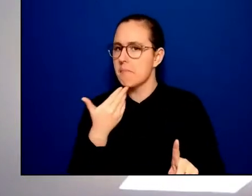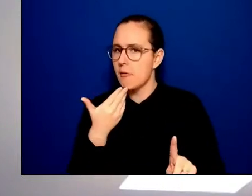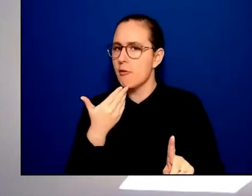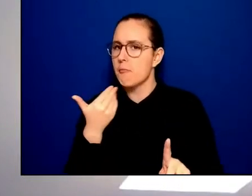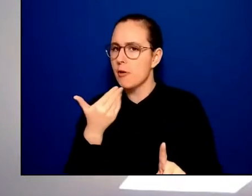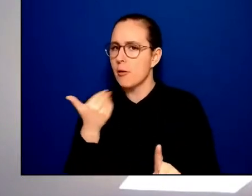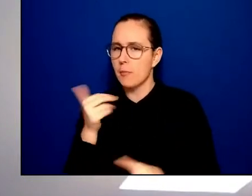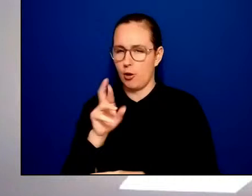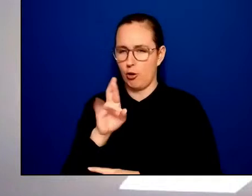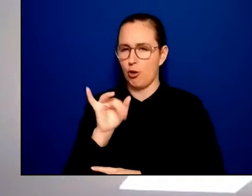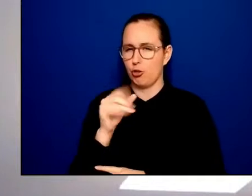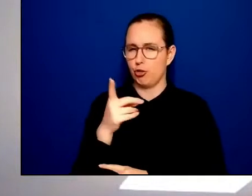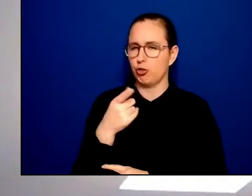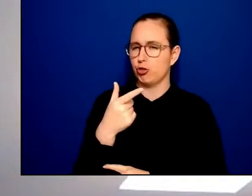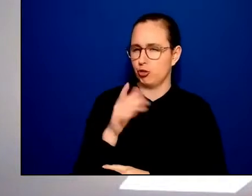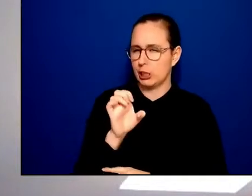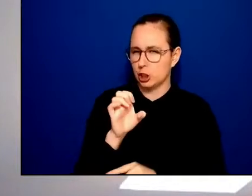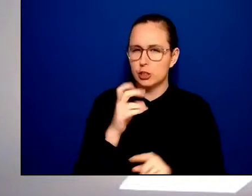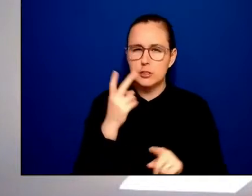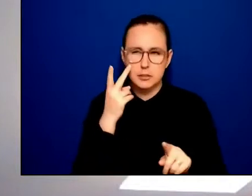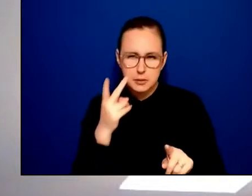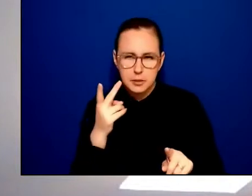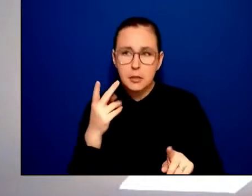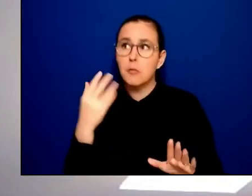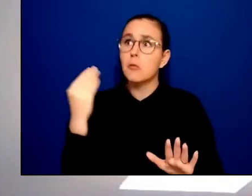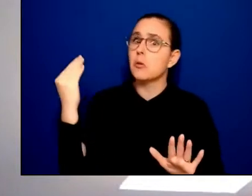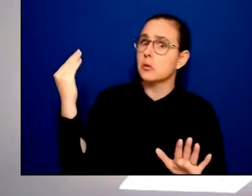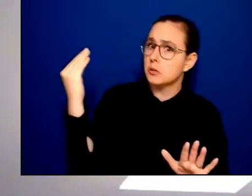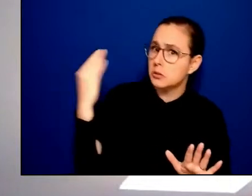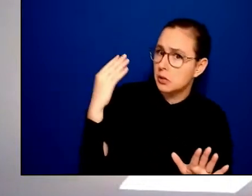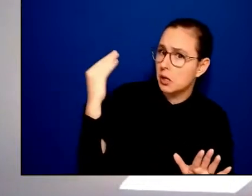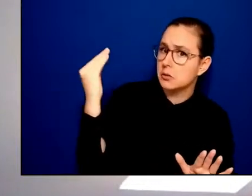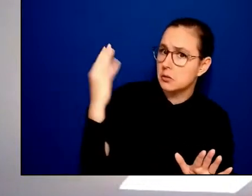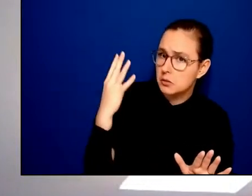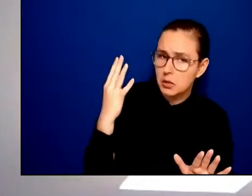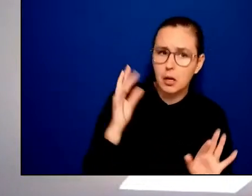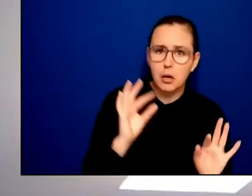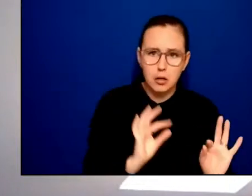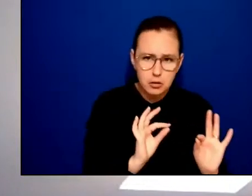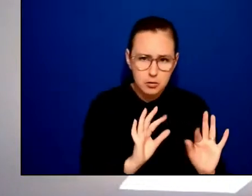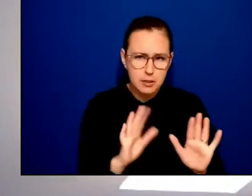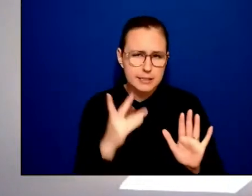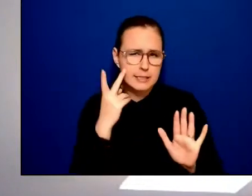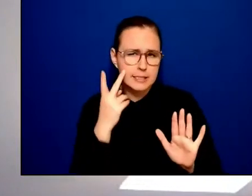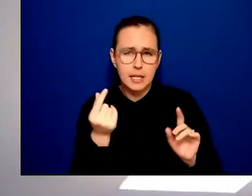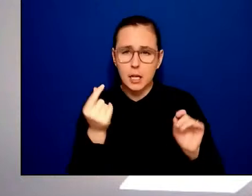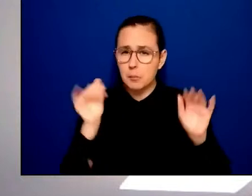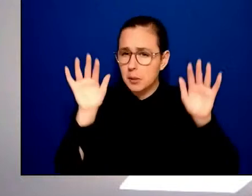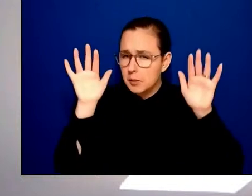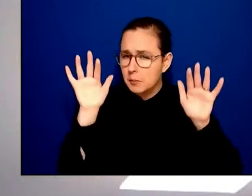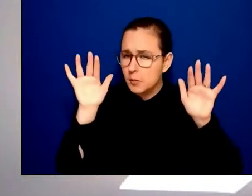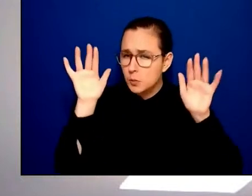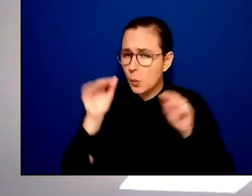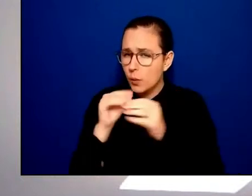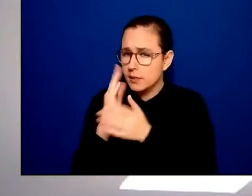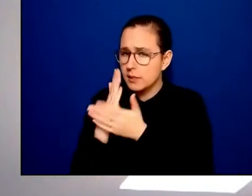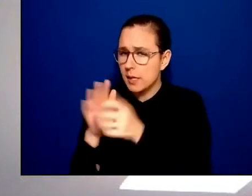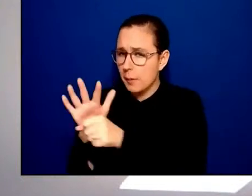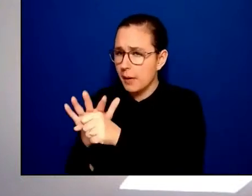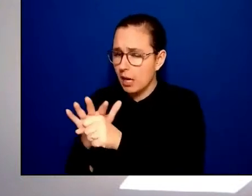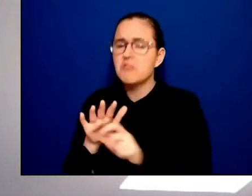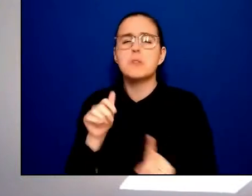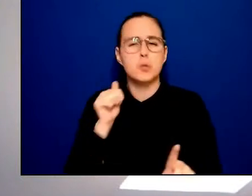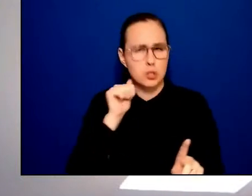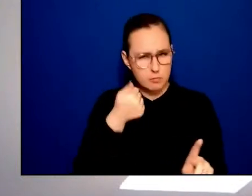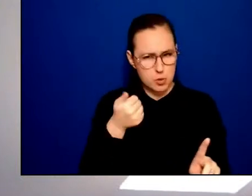not large quantities. We will continue that trend tomorrow. We have a little bit of a